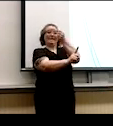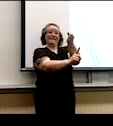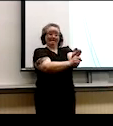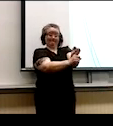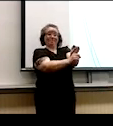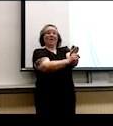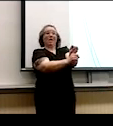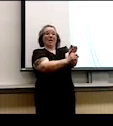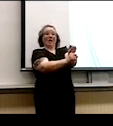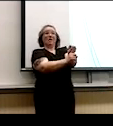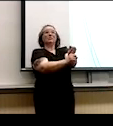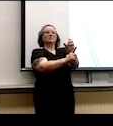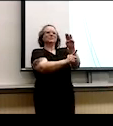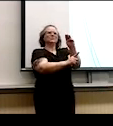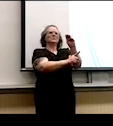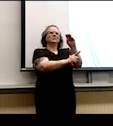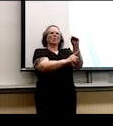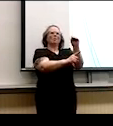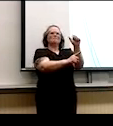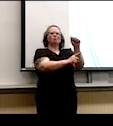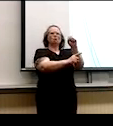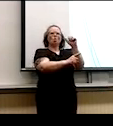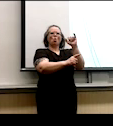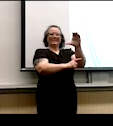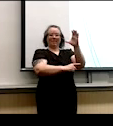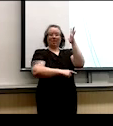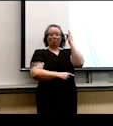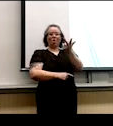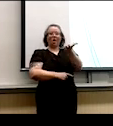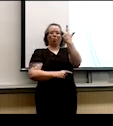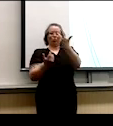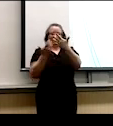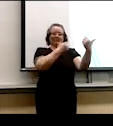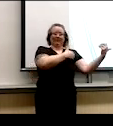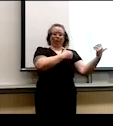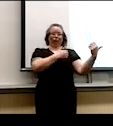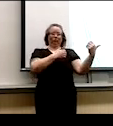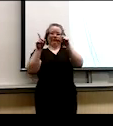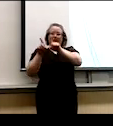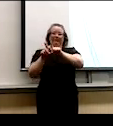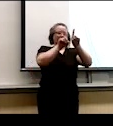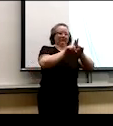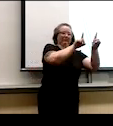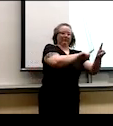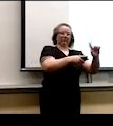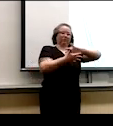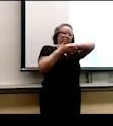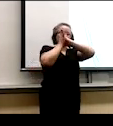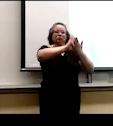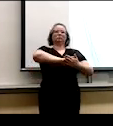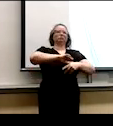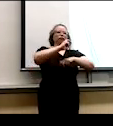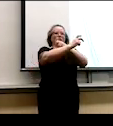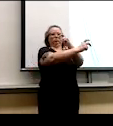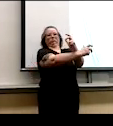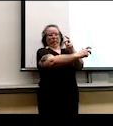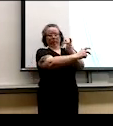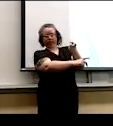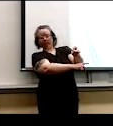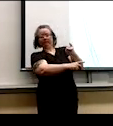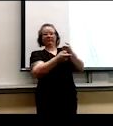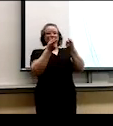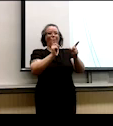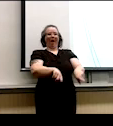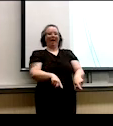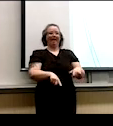they're going to get Alzheimer's disease. But I will start them on an SSRI first. And then often it'll be a year later, the caregiver